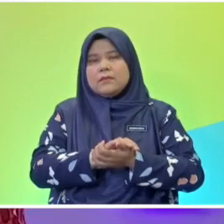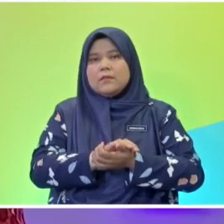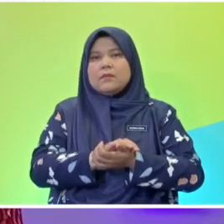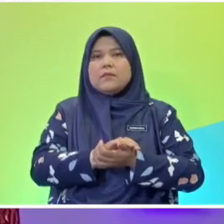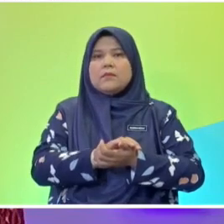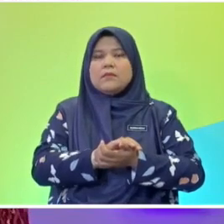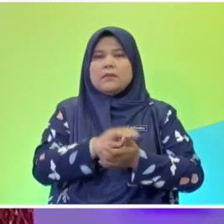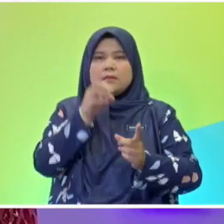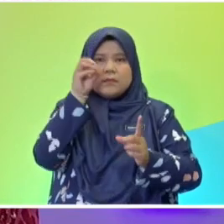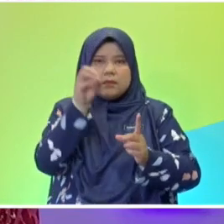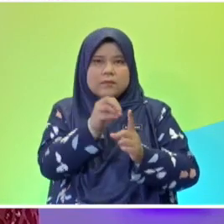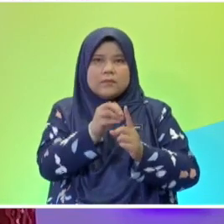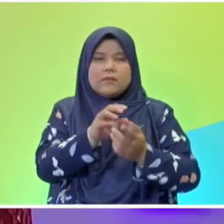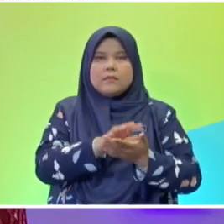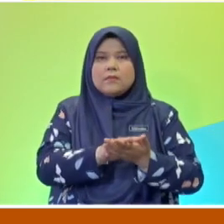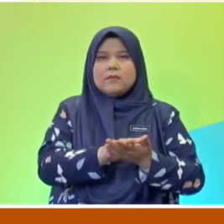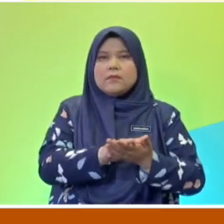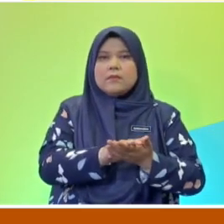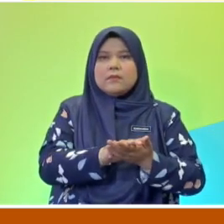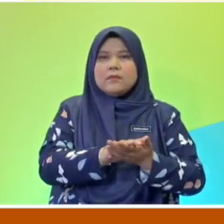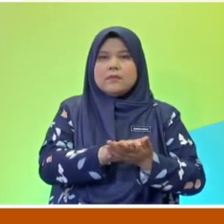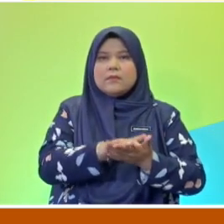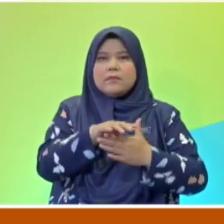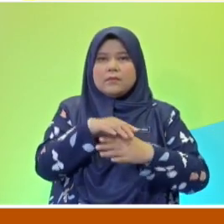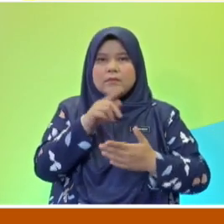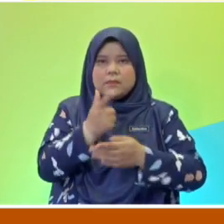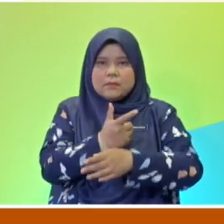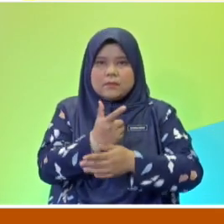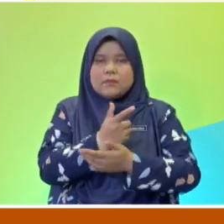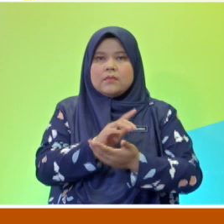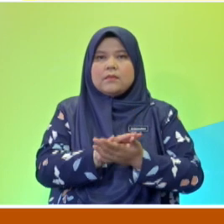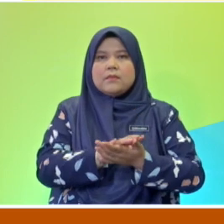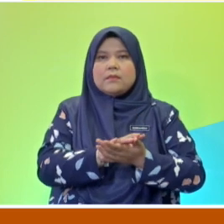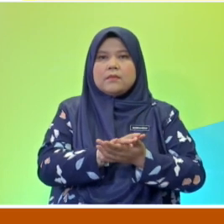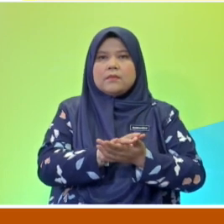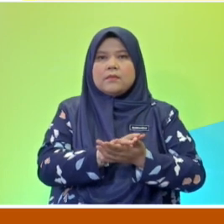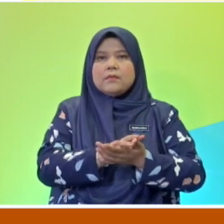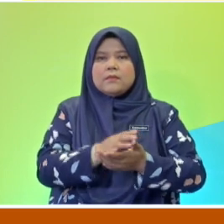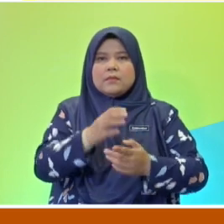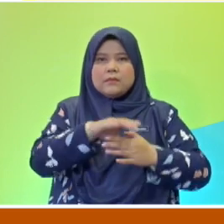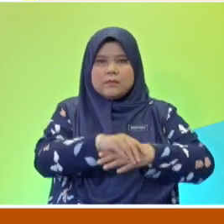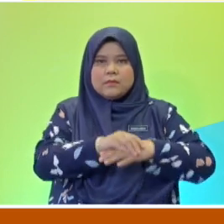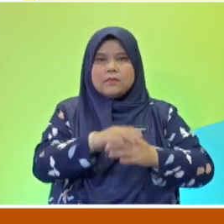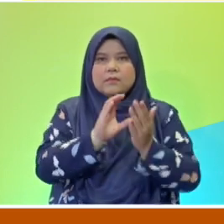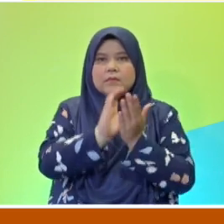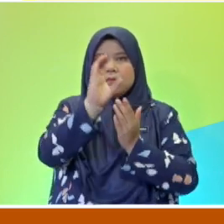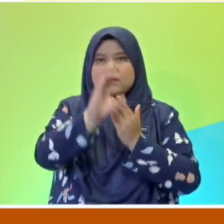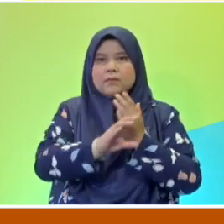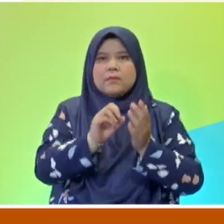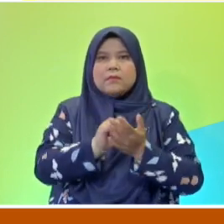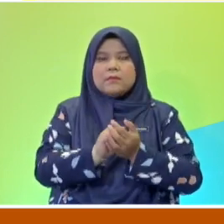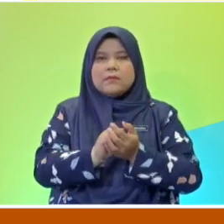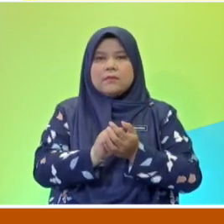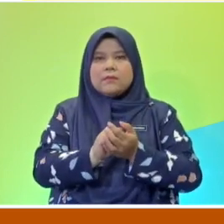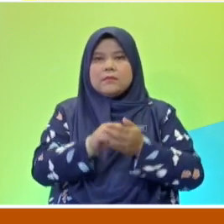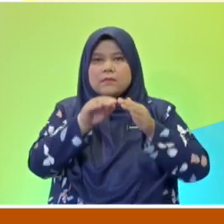objective. Okay, Chris, for assessment objective, these objectives are derived from the English language curriculum and also